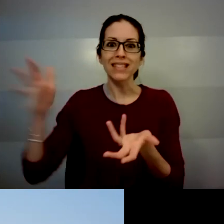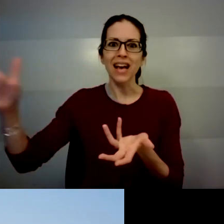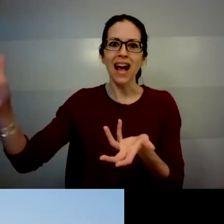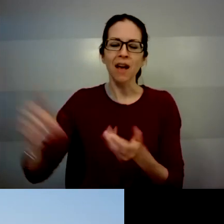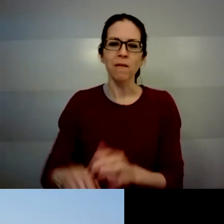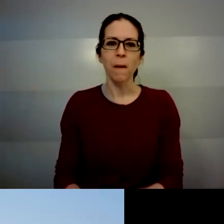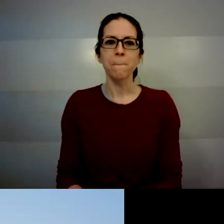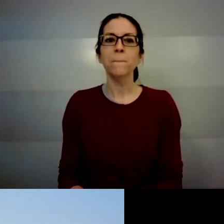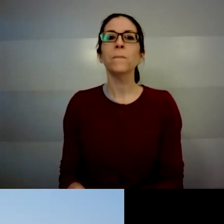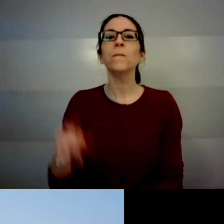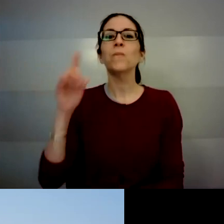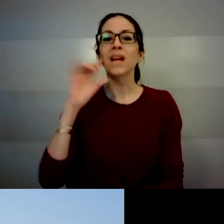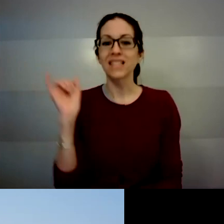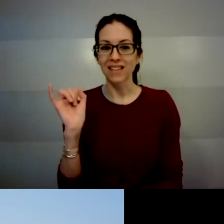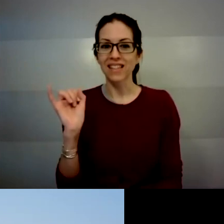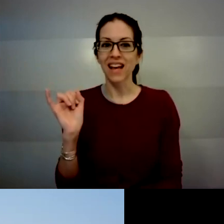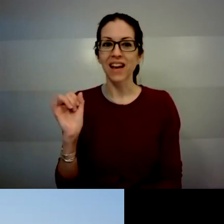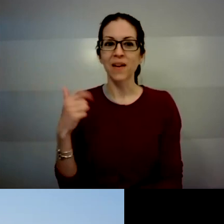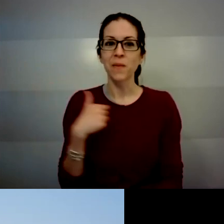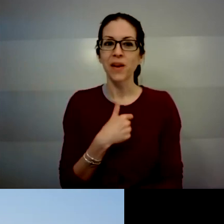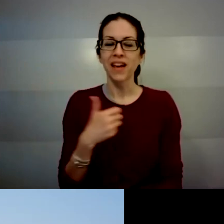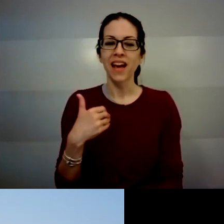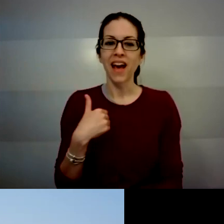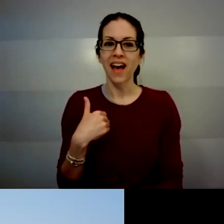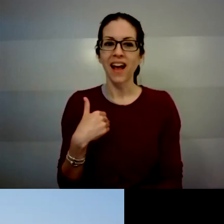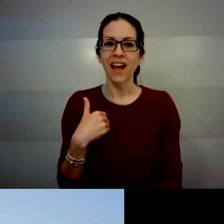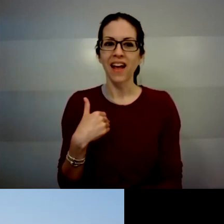Wonderful. So it sounds like we have.